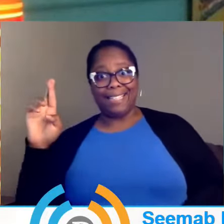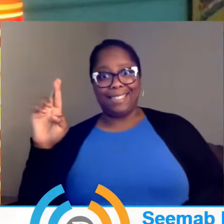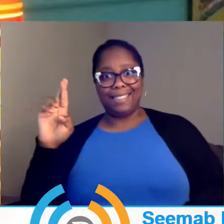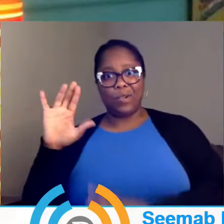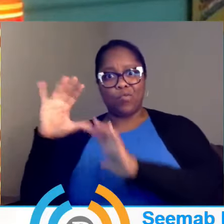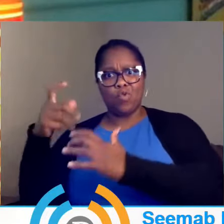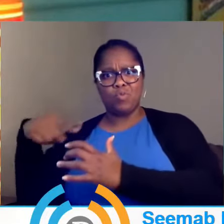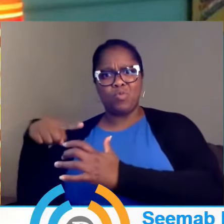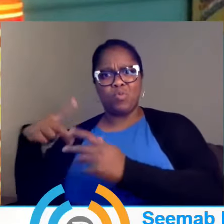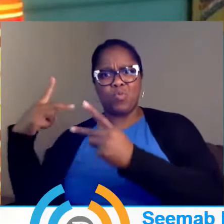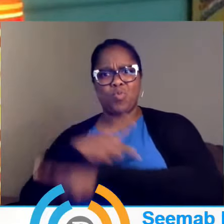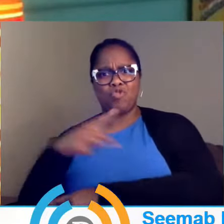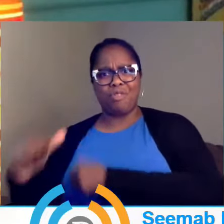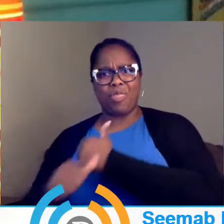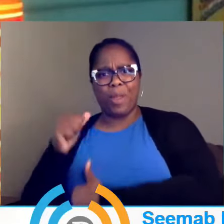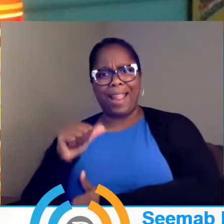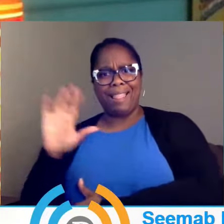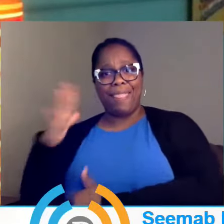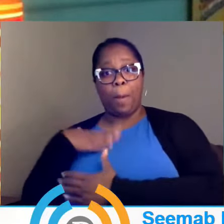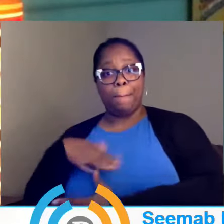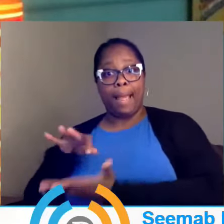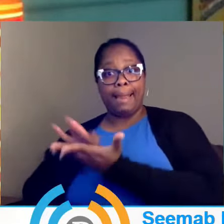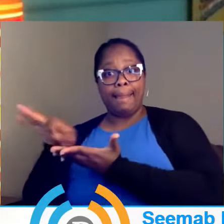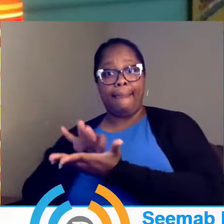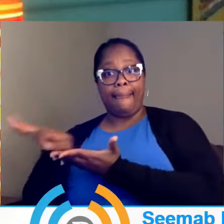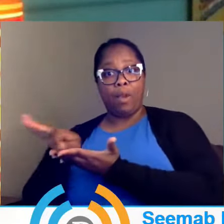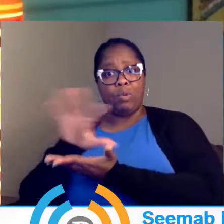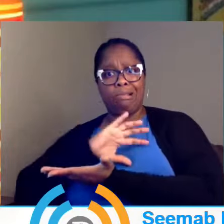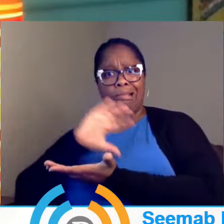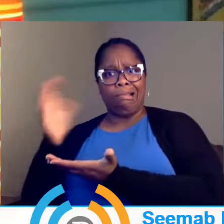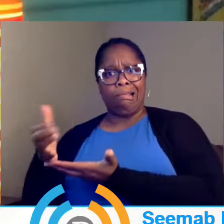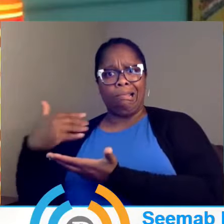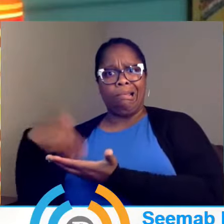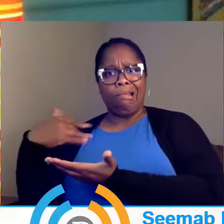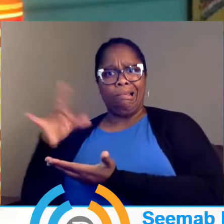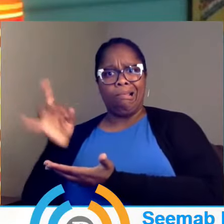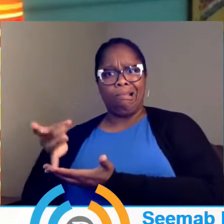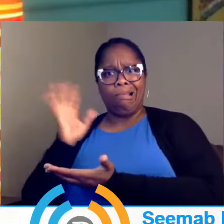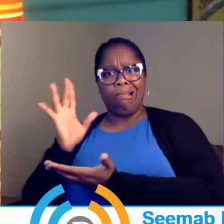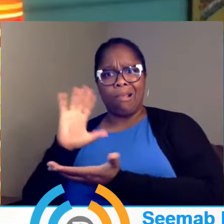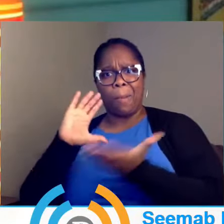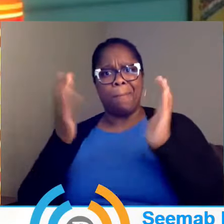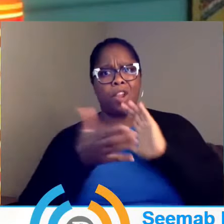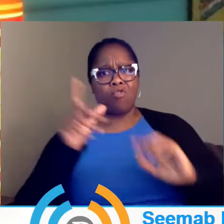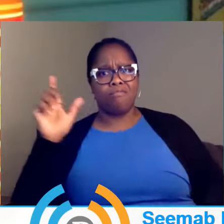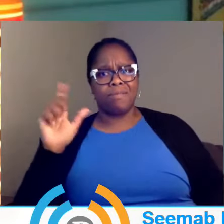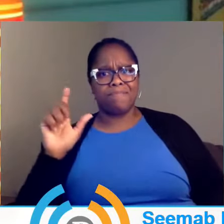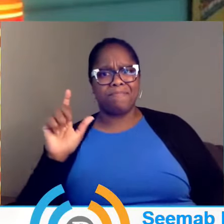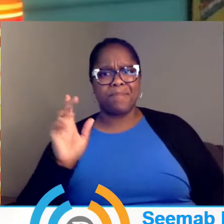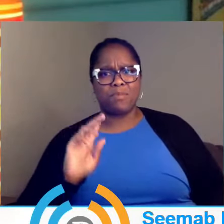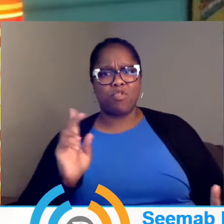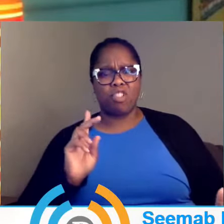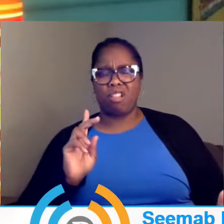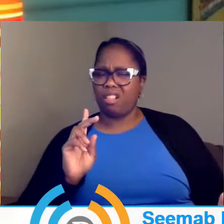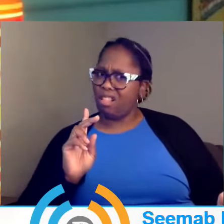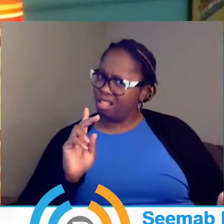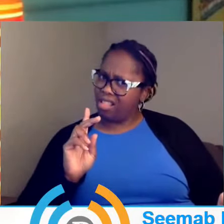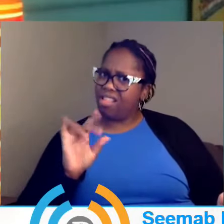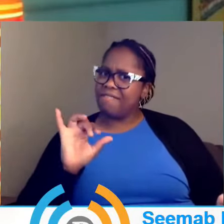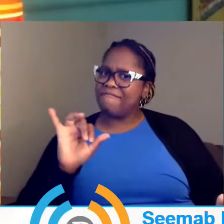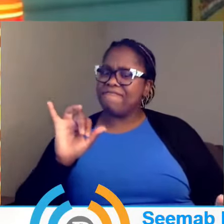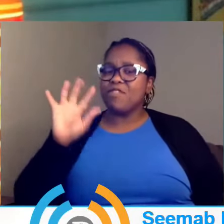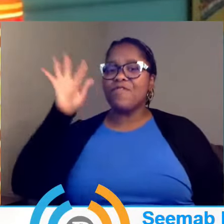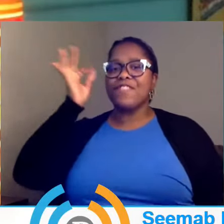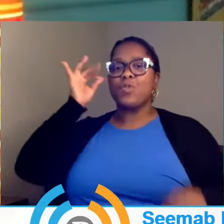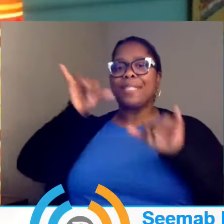years that are incredible. So, we're seeing systems that are built federally, putting